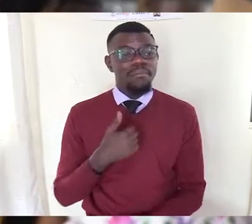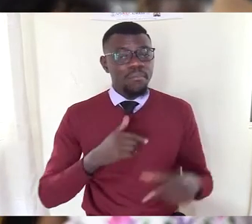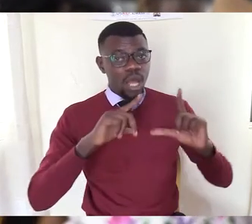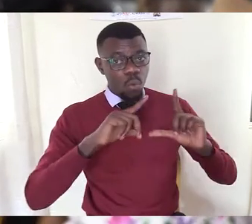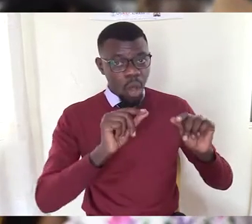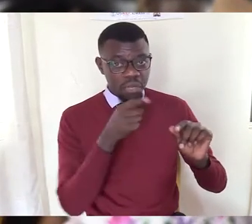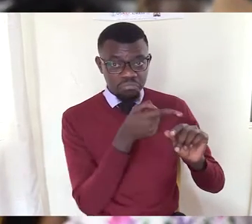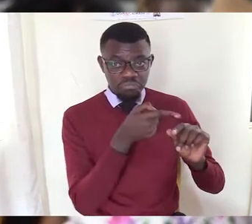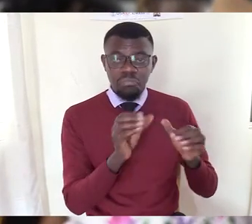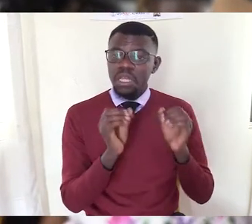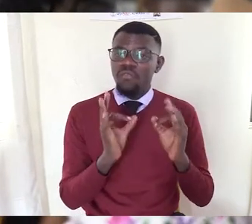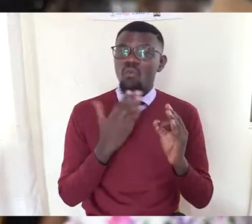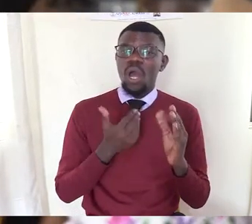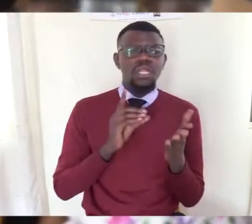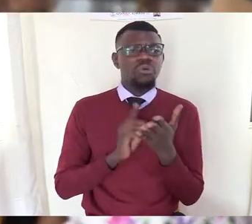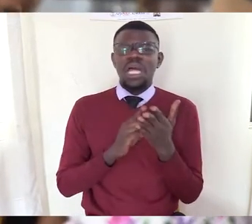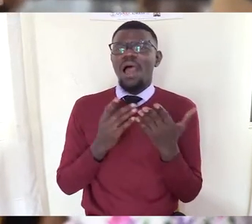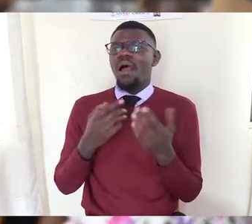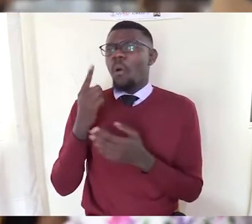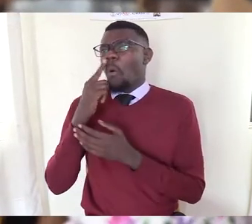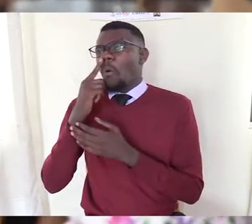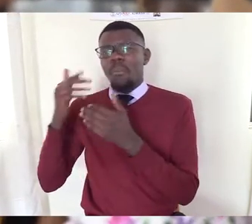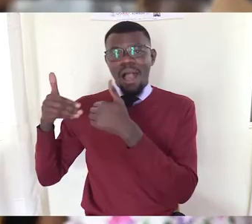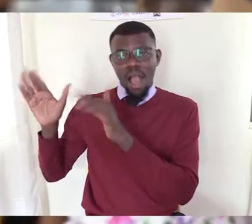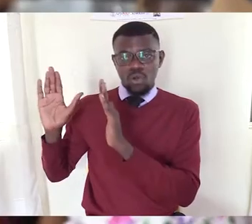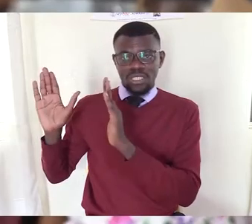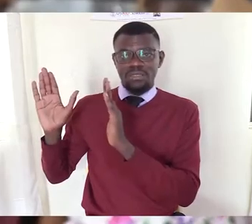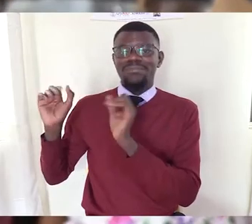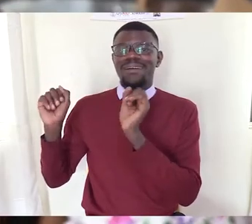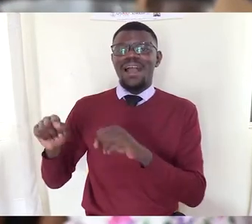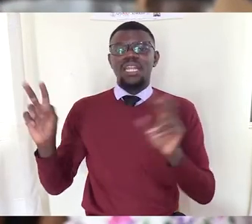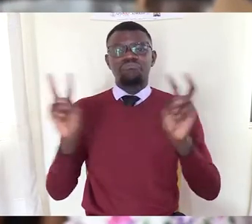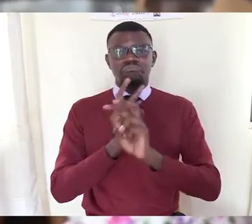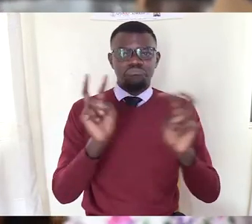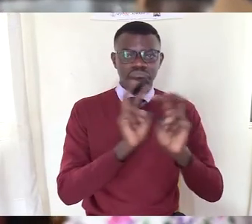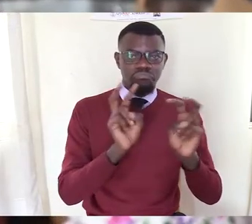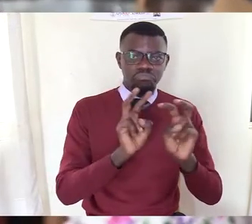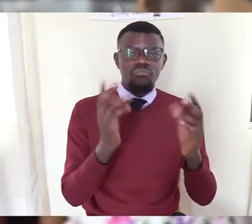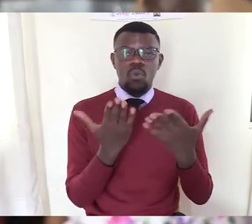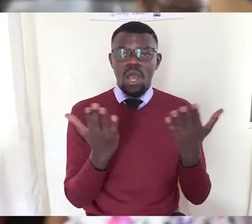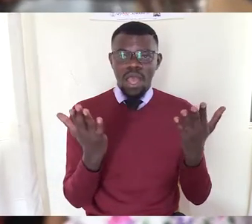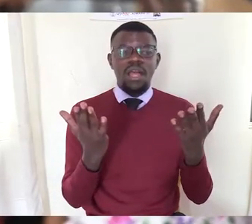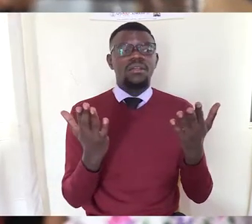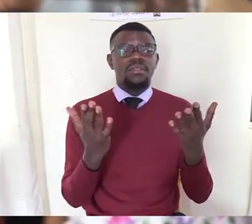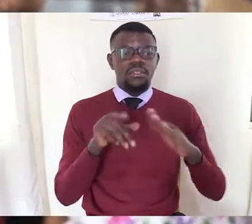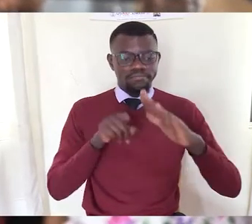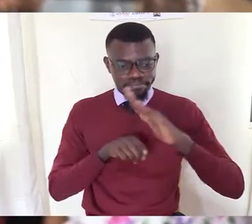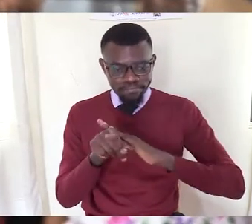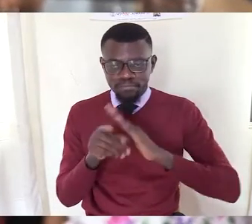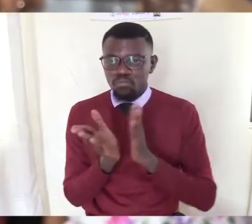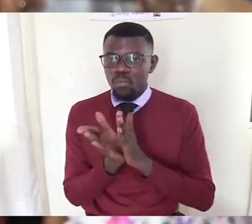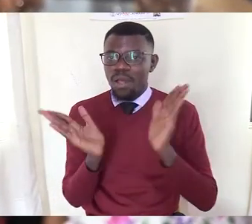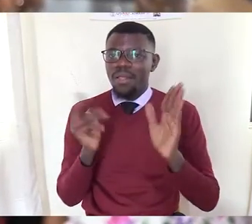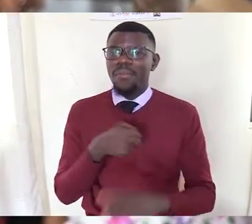you want us to get a doctor away from Migori, I would source around. You can go to a hospital. Public